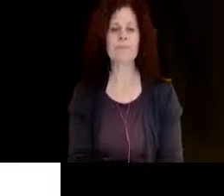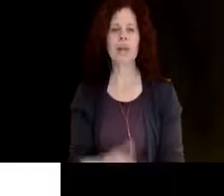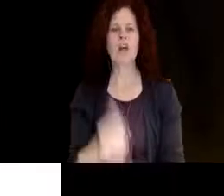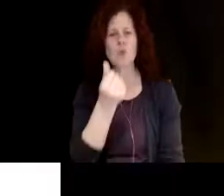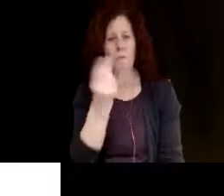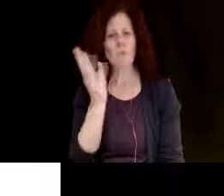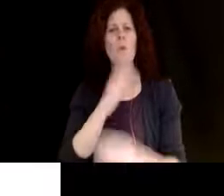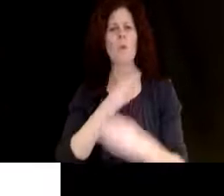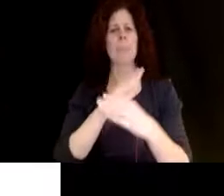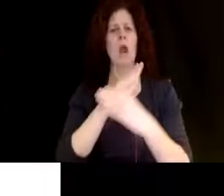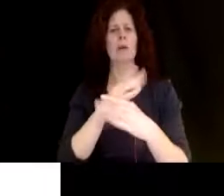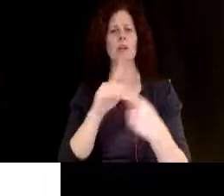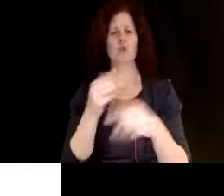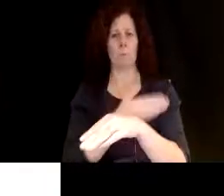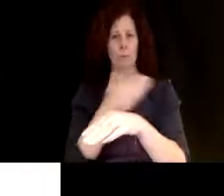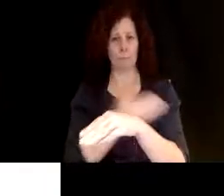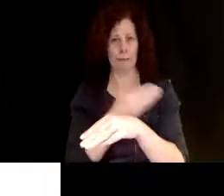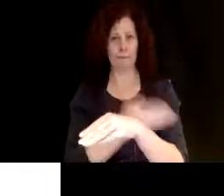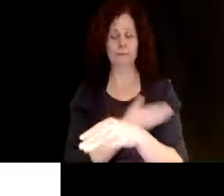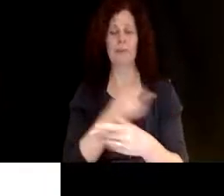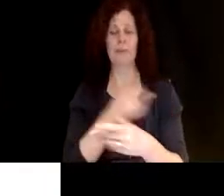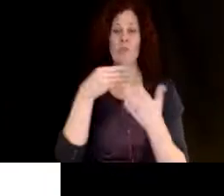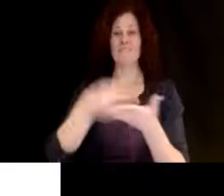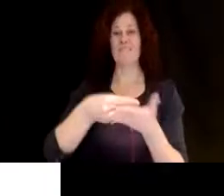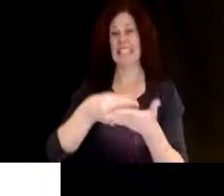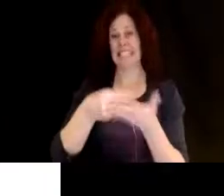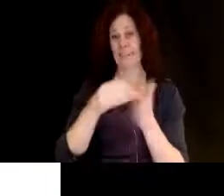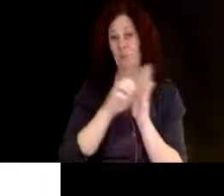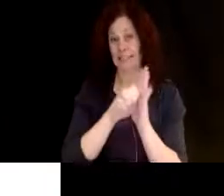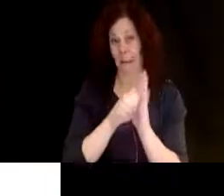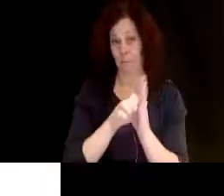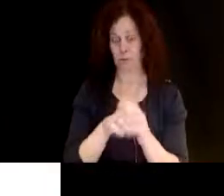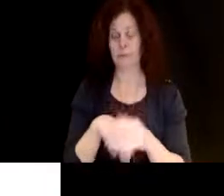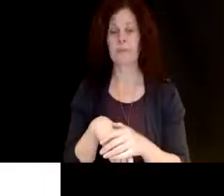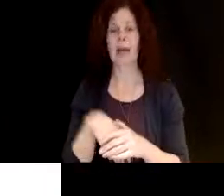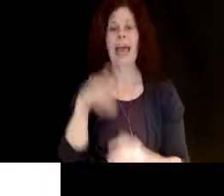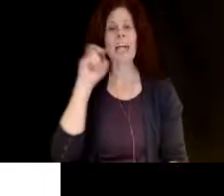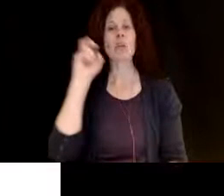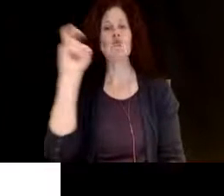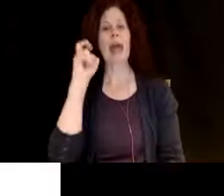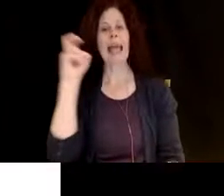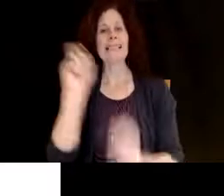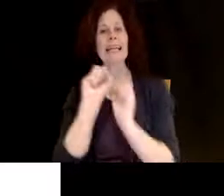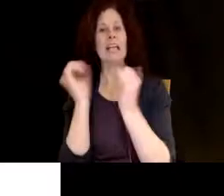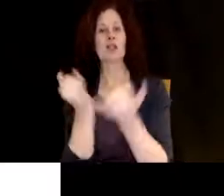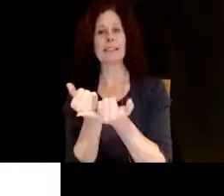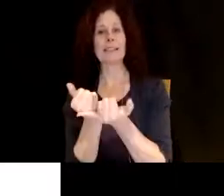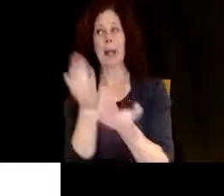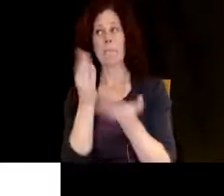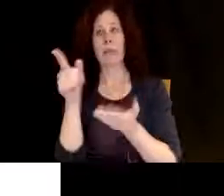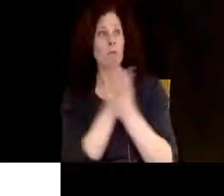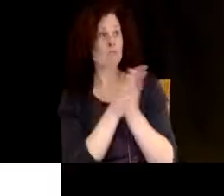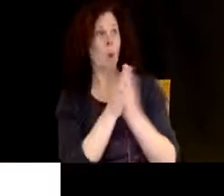little bit, but one key institutional barrier from the transit agency's perspective is that as much as they might like to